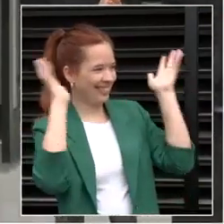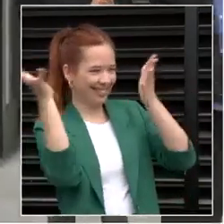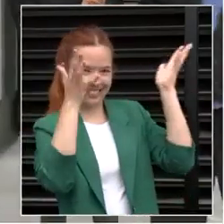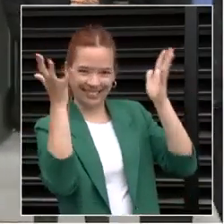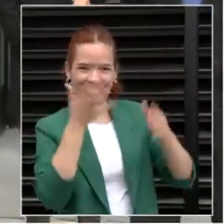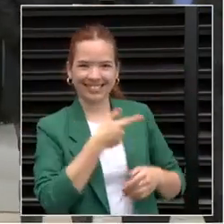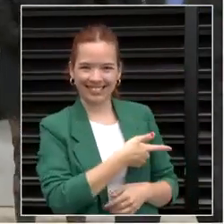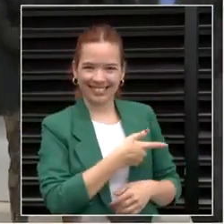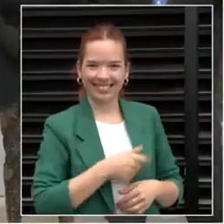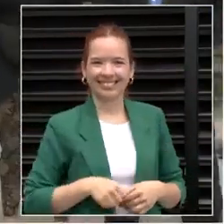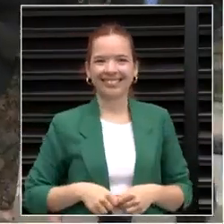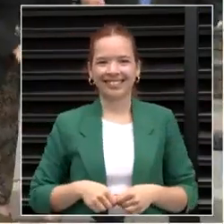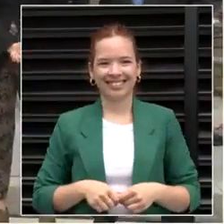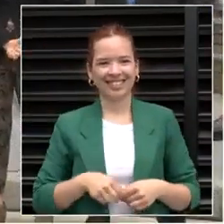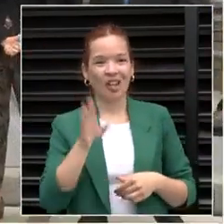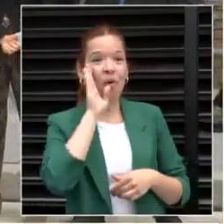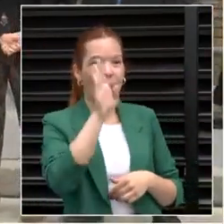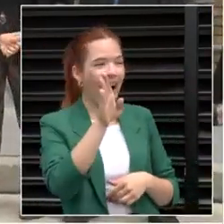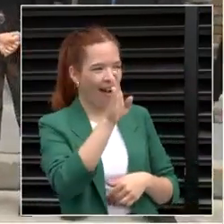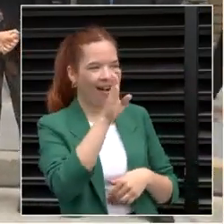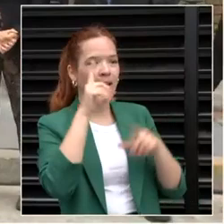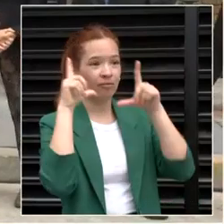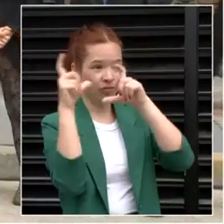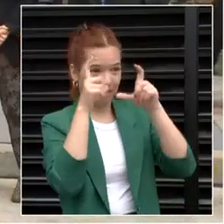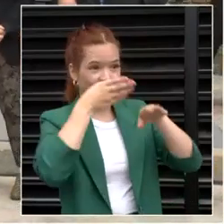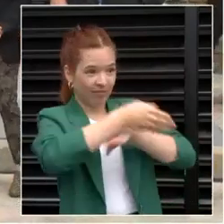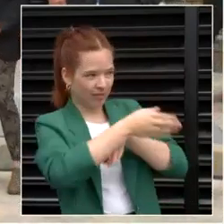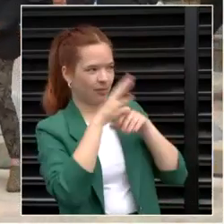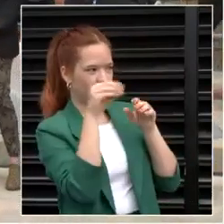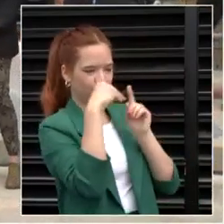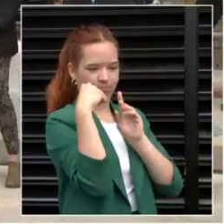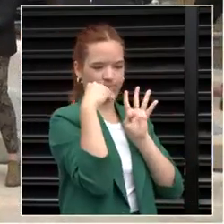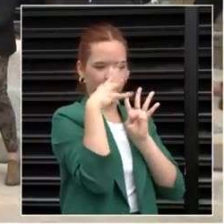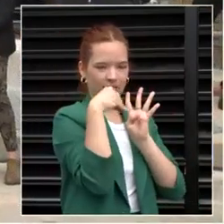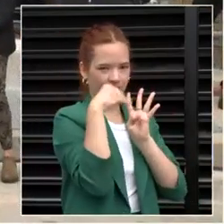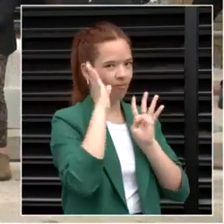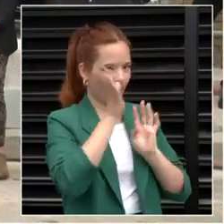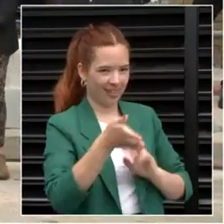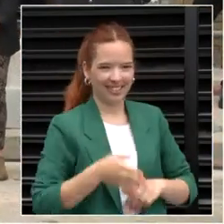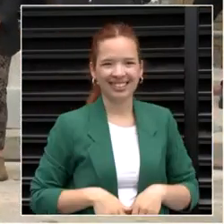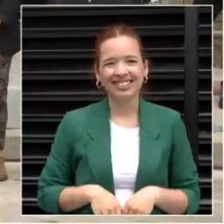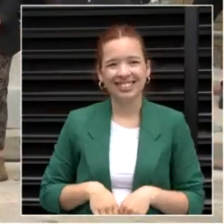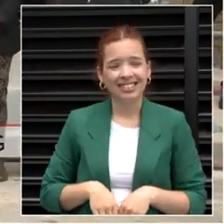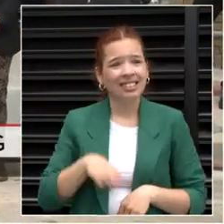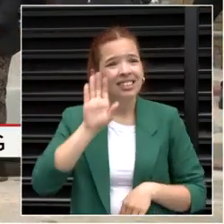after. He has several sculptures out at Merriweather of